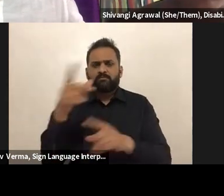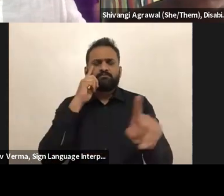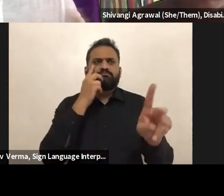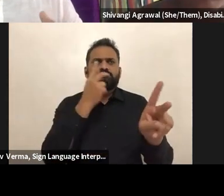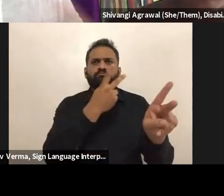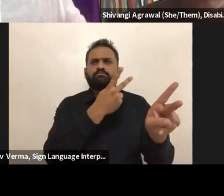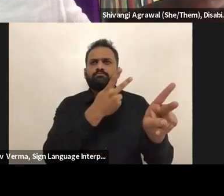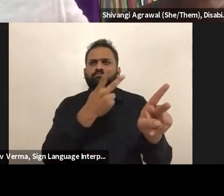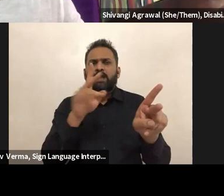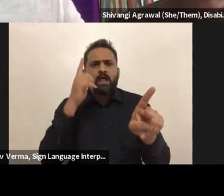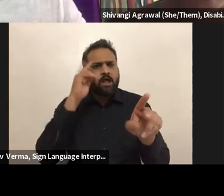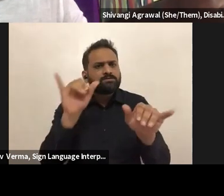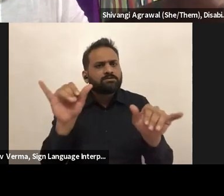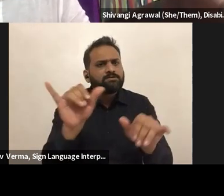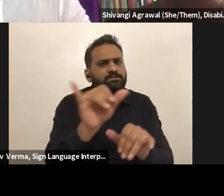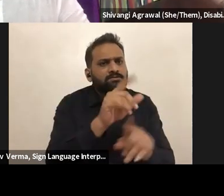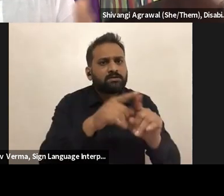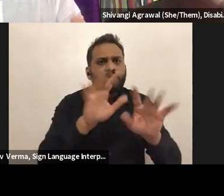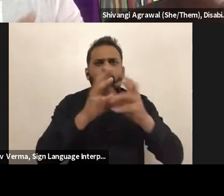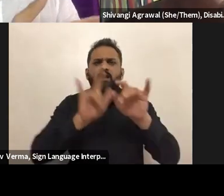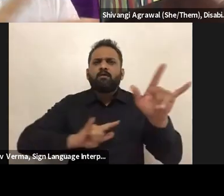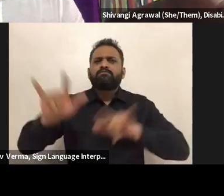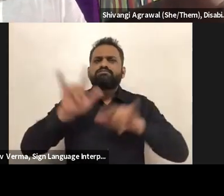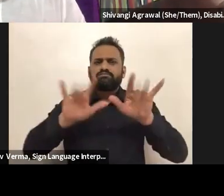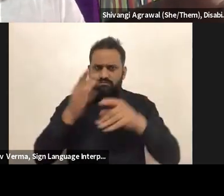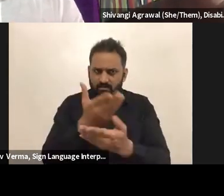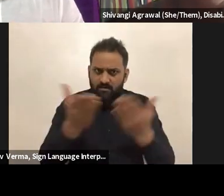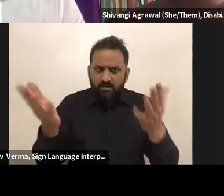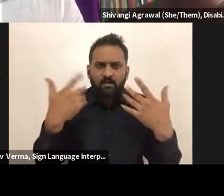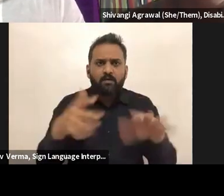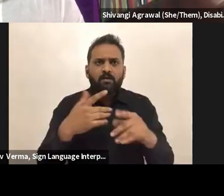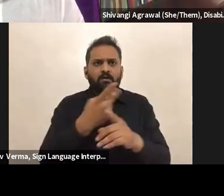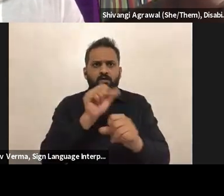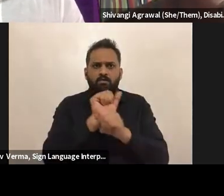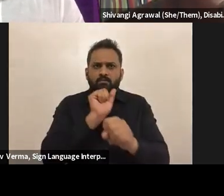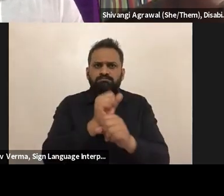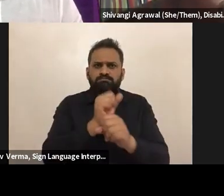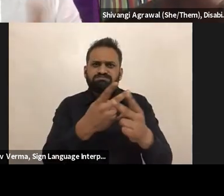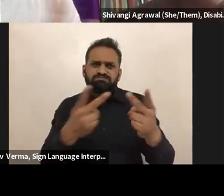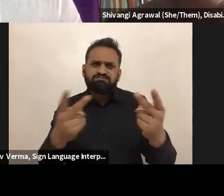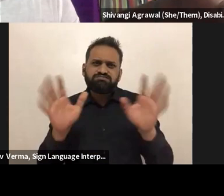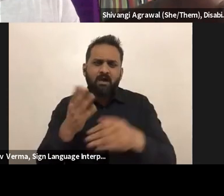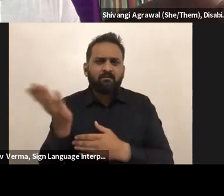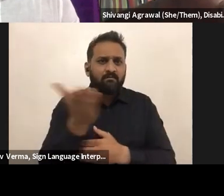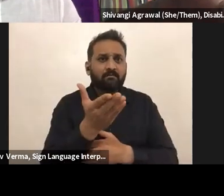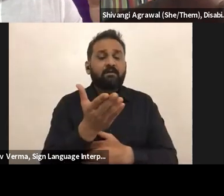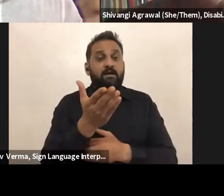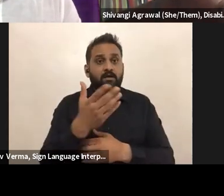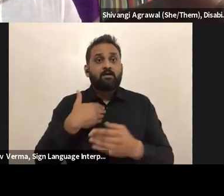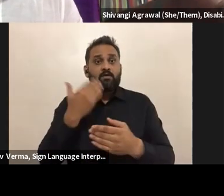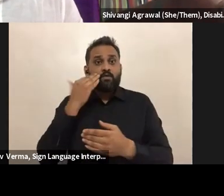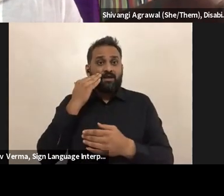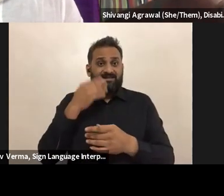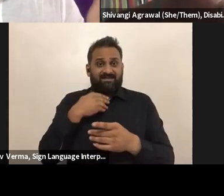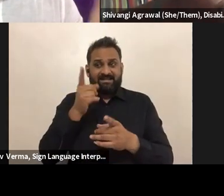because they were traveling across the world, or they were doing a lot of solid work on the ground here in the country. So when we met, we